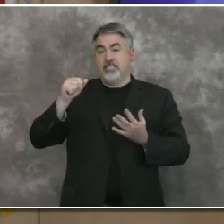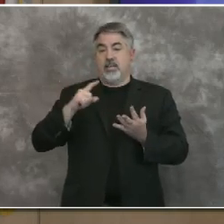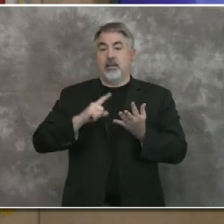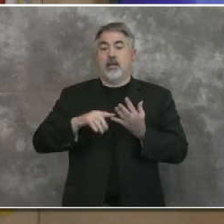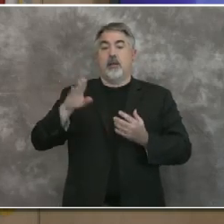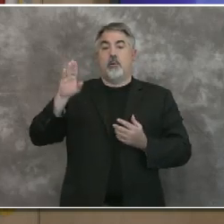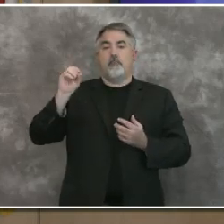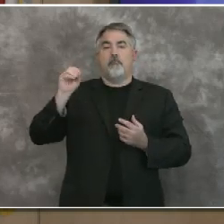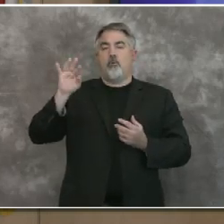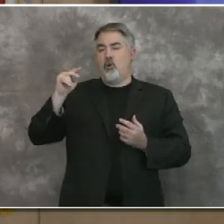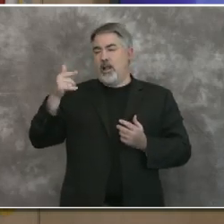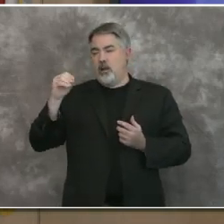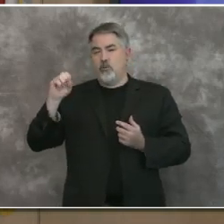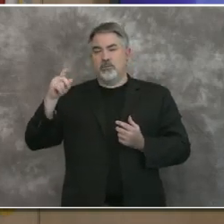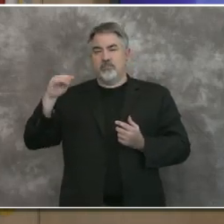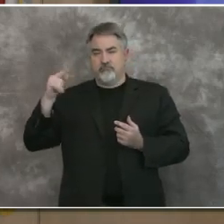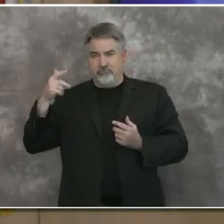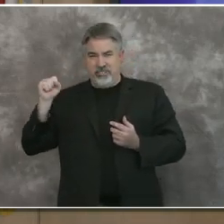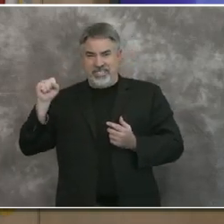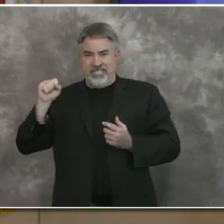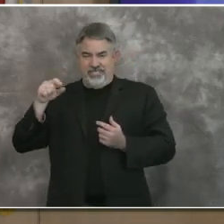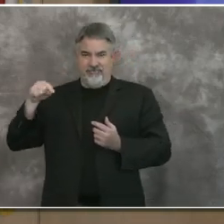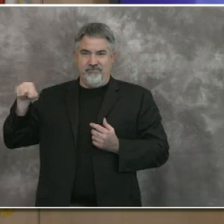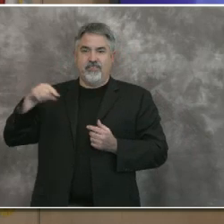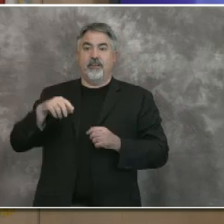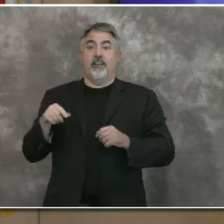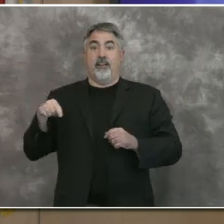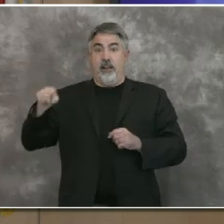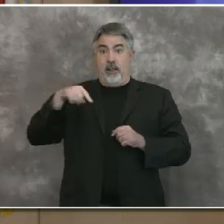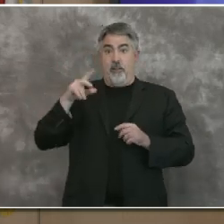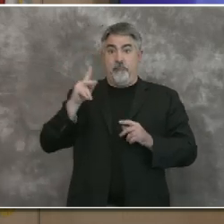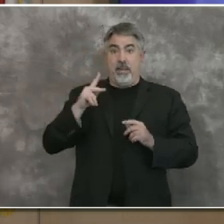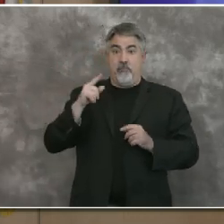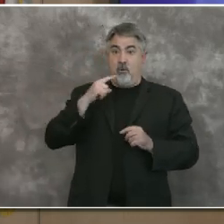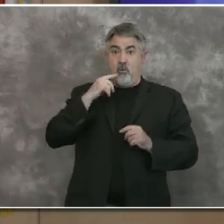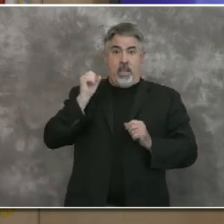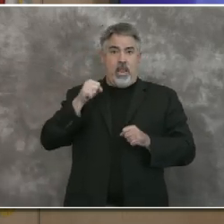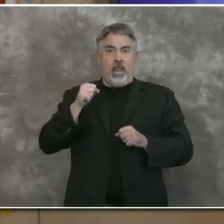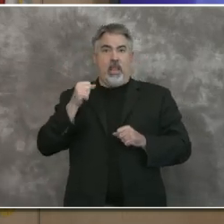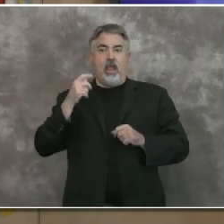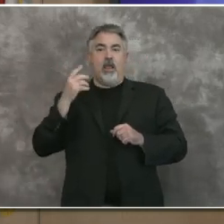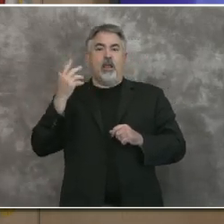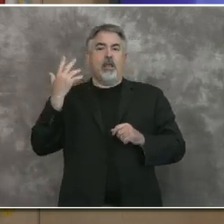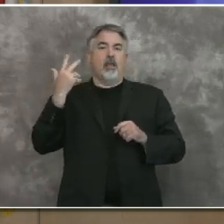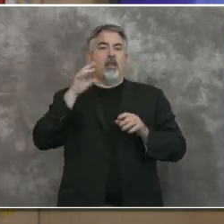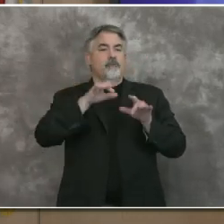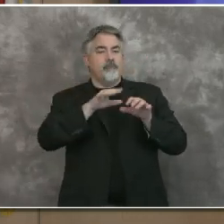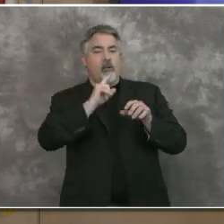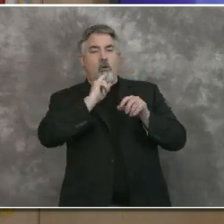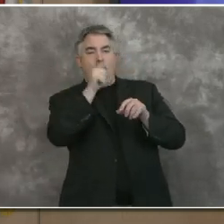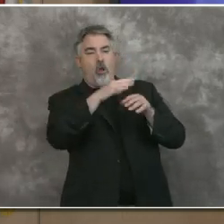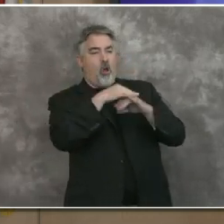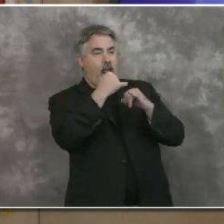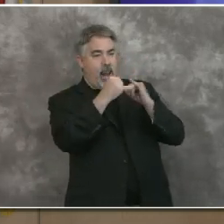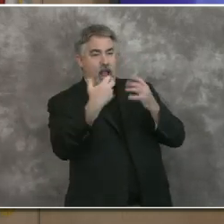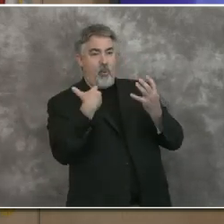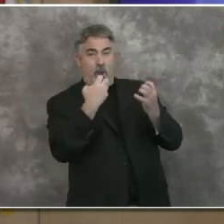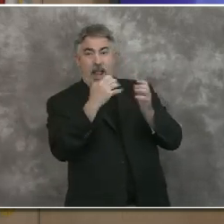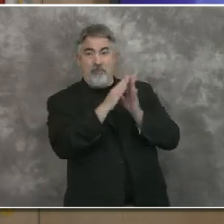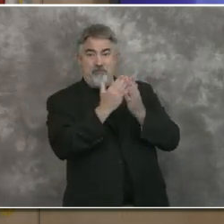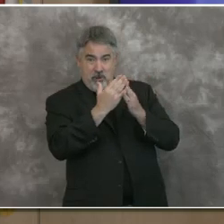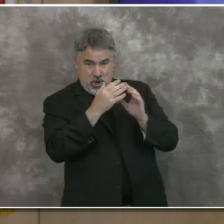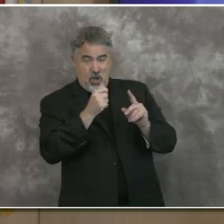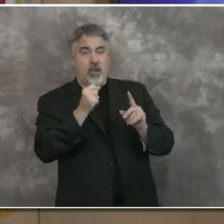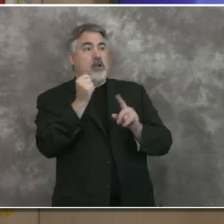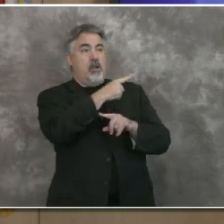Customers will be asked to pick up library materials that they have reserved through our online catalog. Library staff will call or